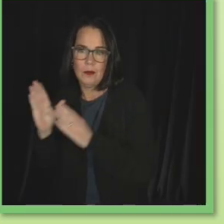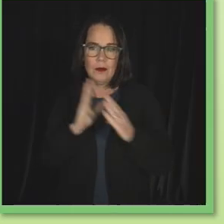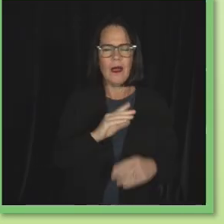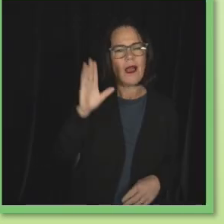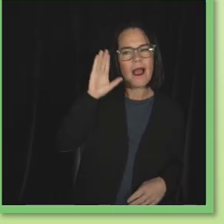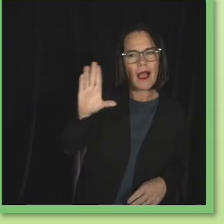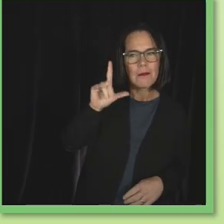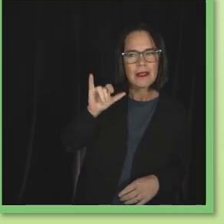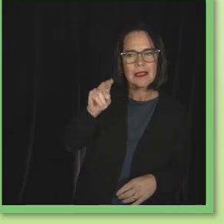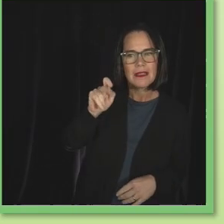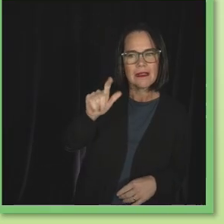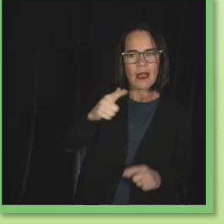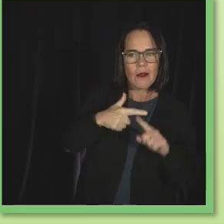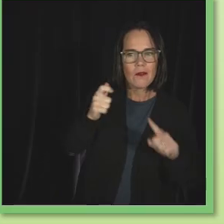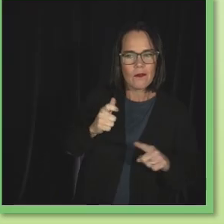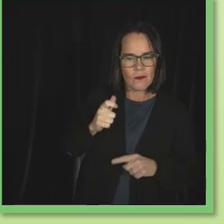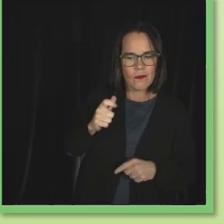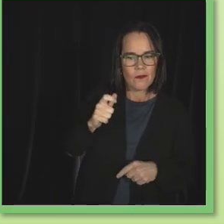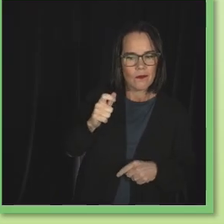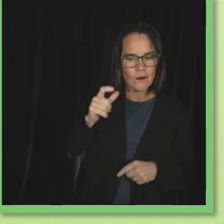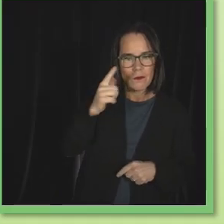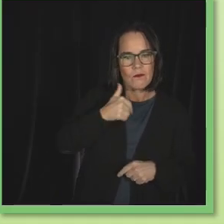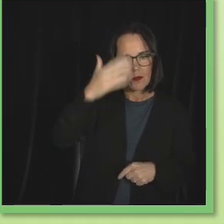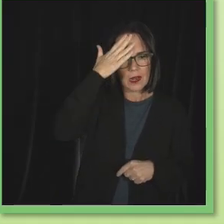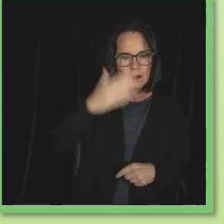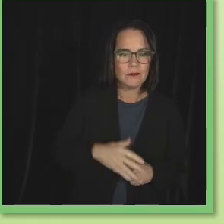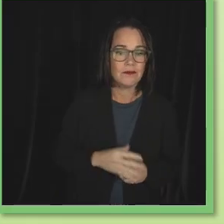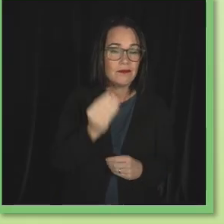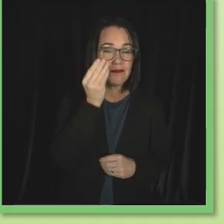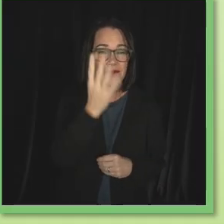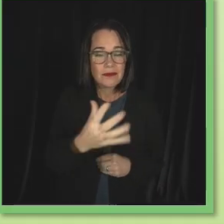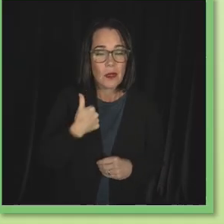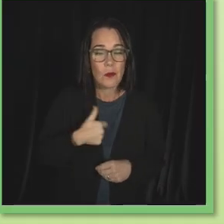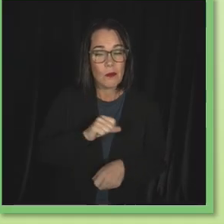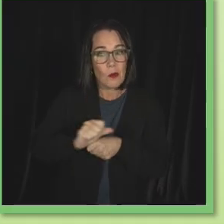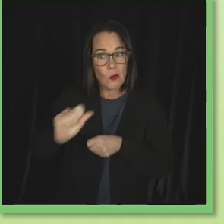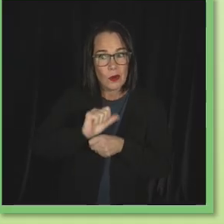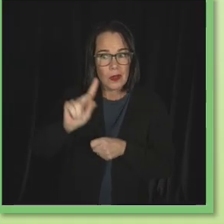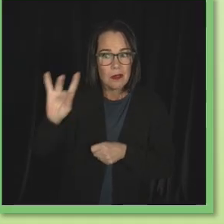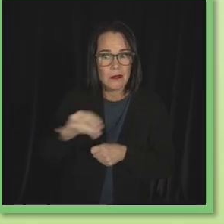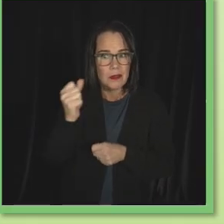been working at Kubernetes networking for a long time, maybe a long time.